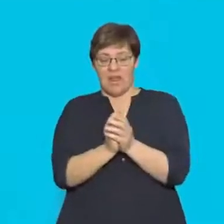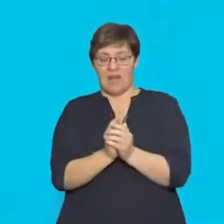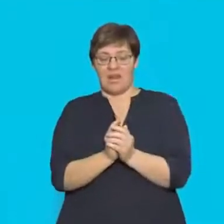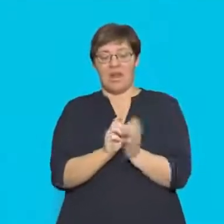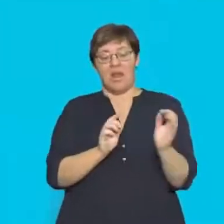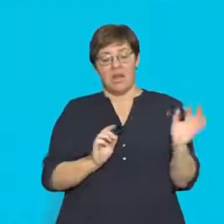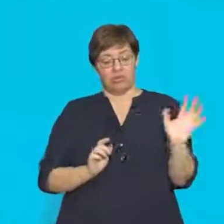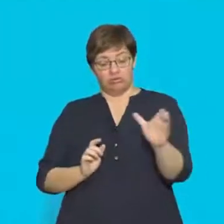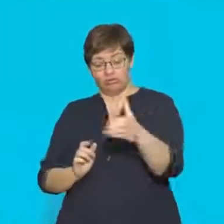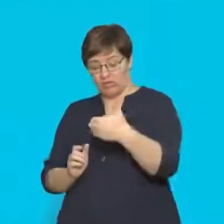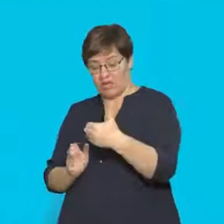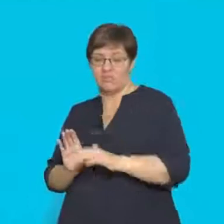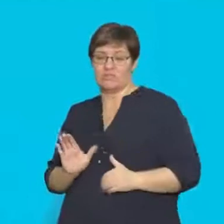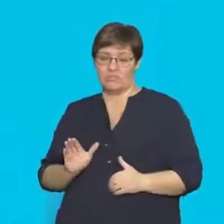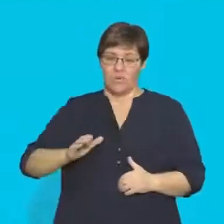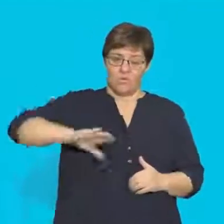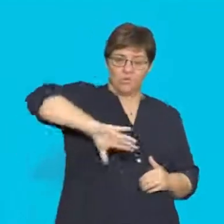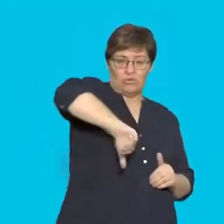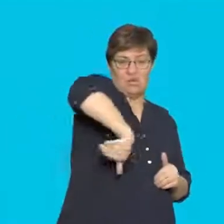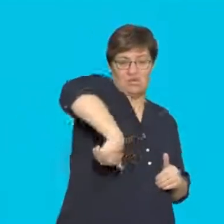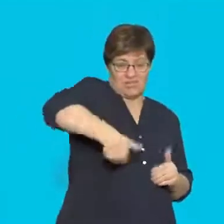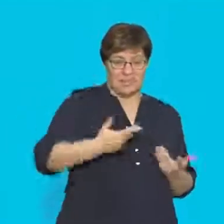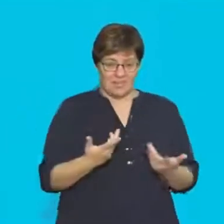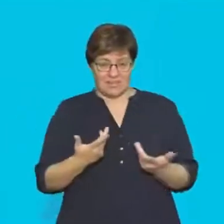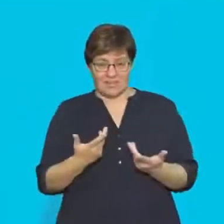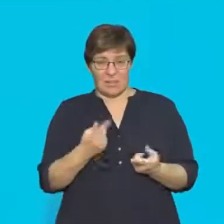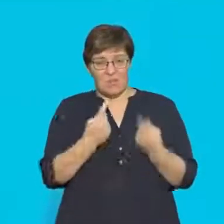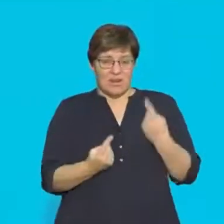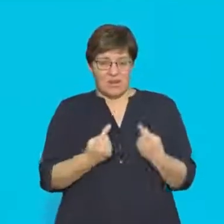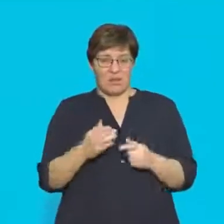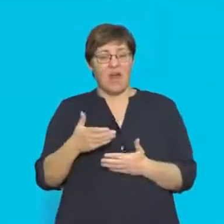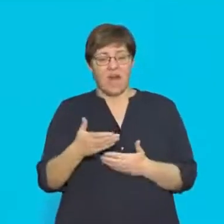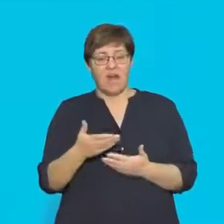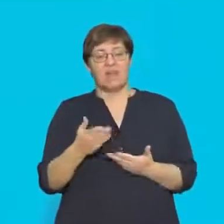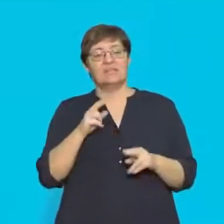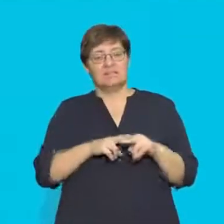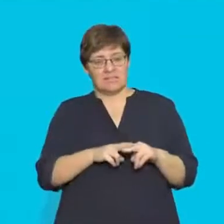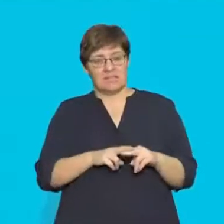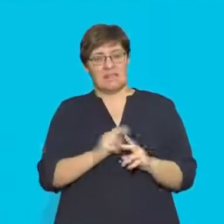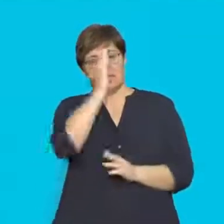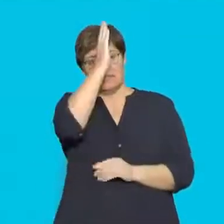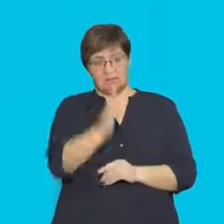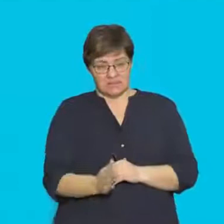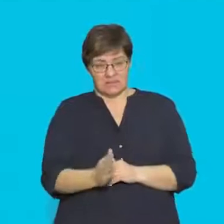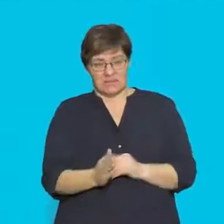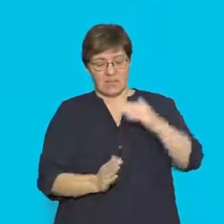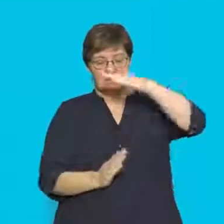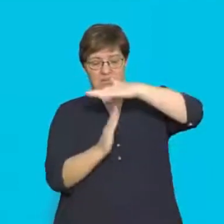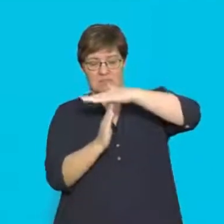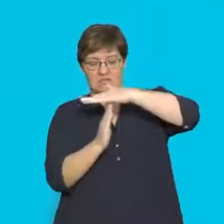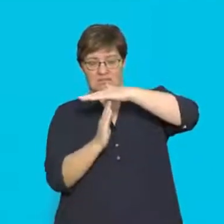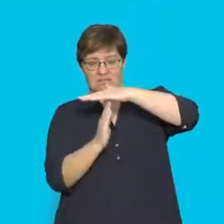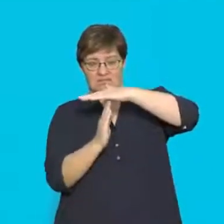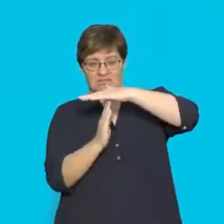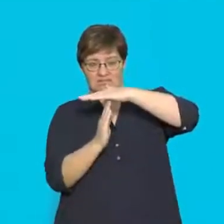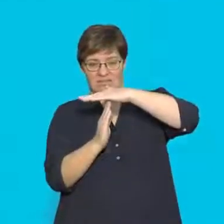here is that in both these cases, the magnetic field is still perpendicular to the direction that the